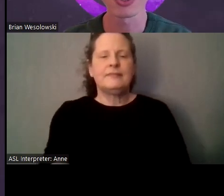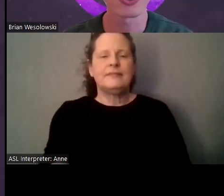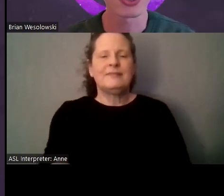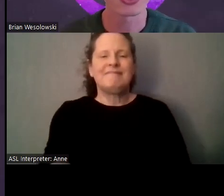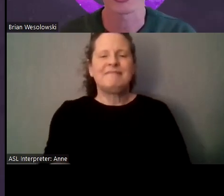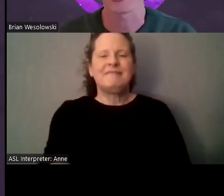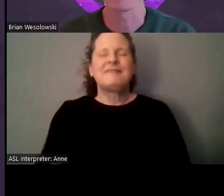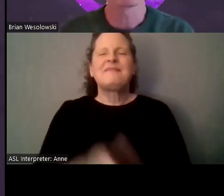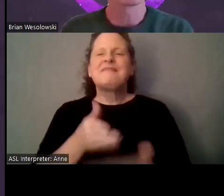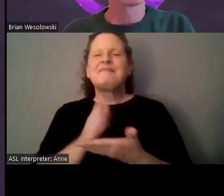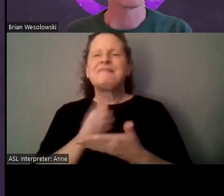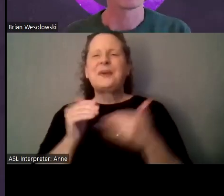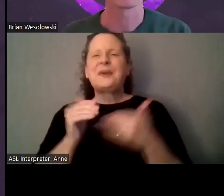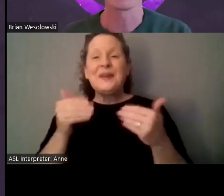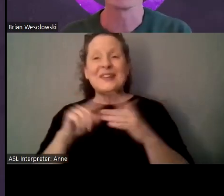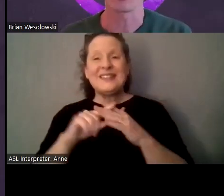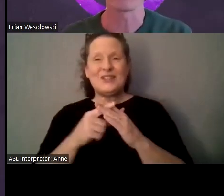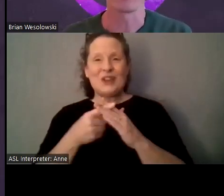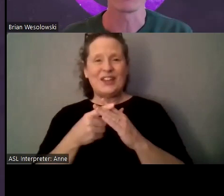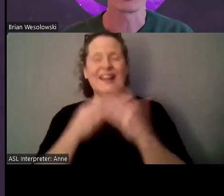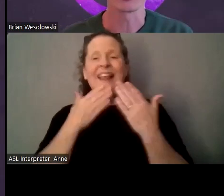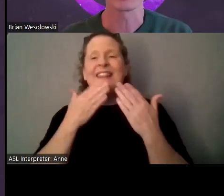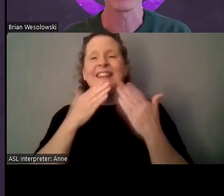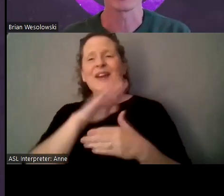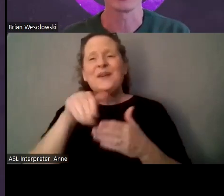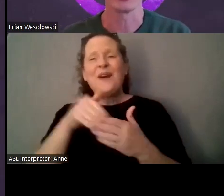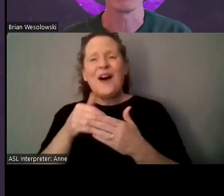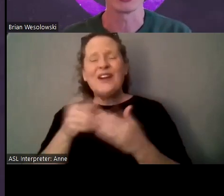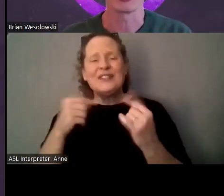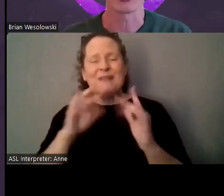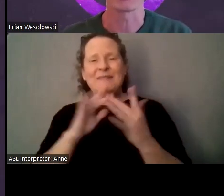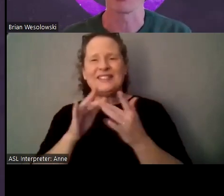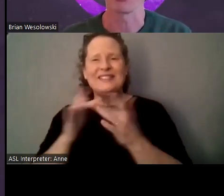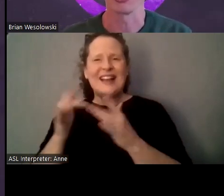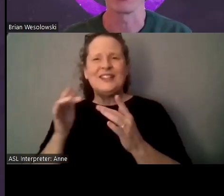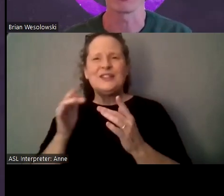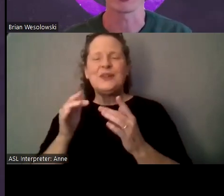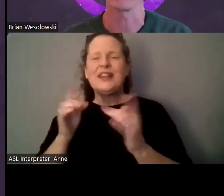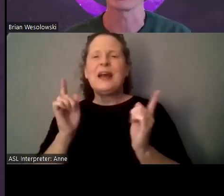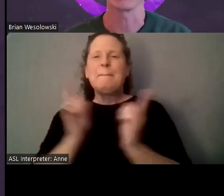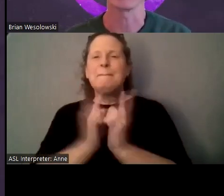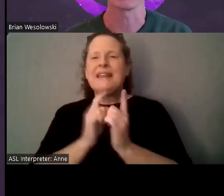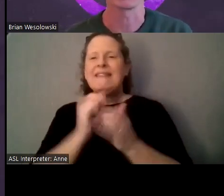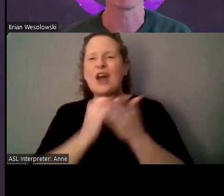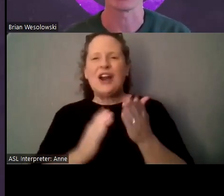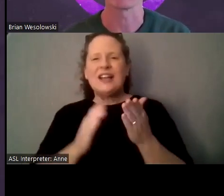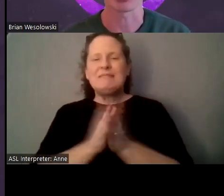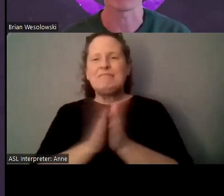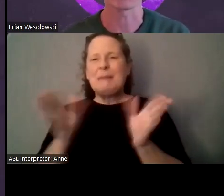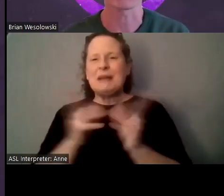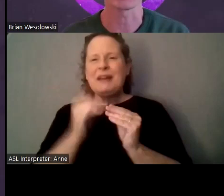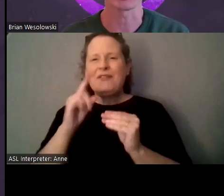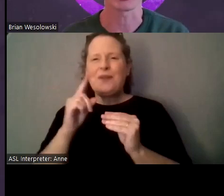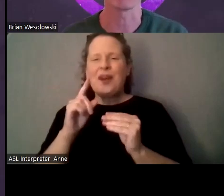Alrighty, well, let's go ahead and get started. Thank you all for virtually attending the Meet the Artist public meeting for the Argyle Station. My name is